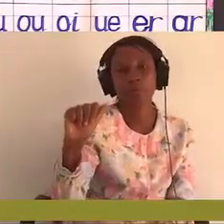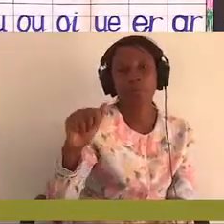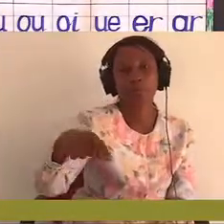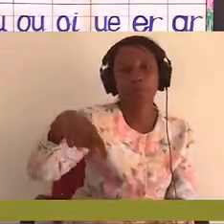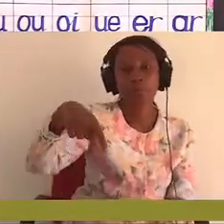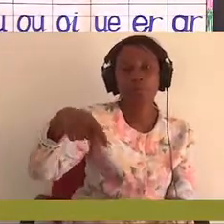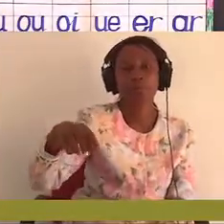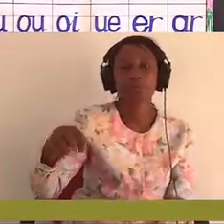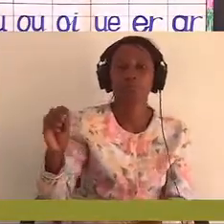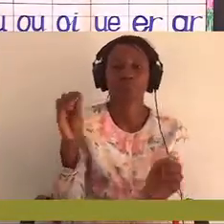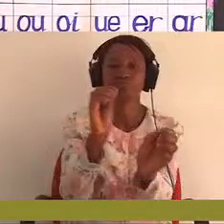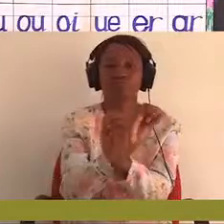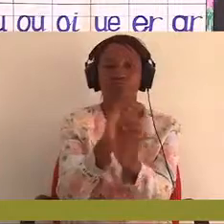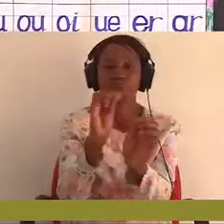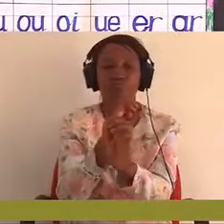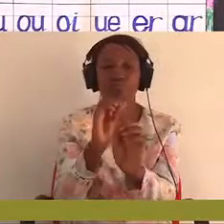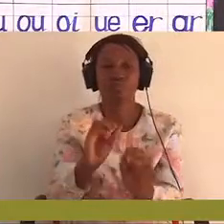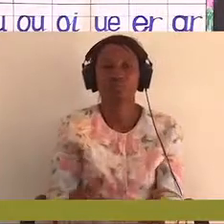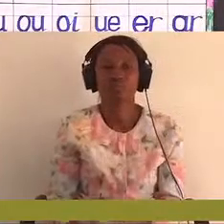Gap.